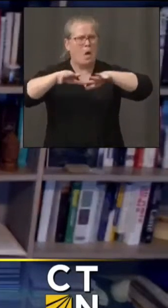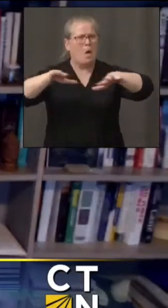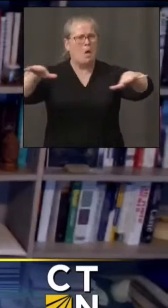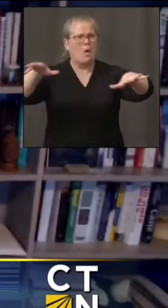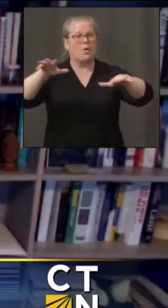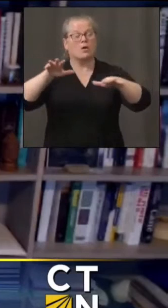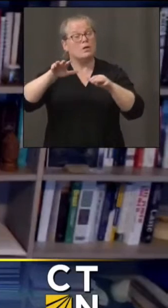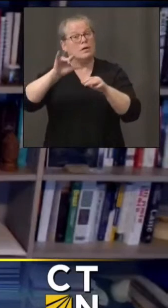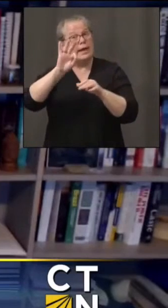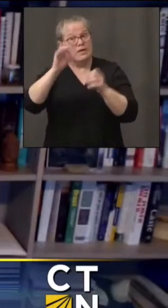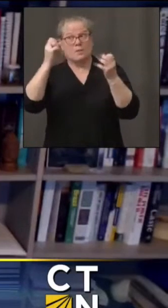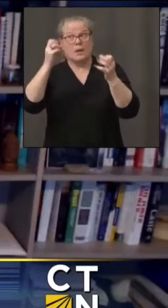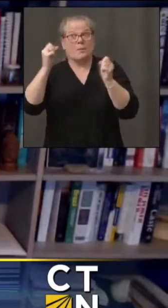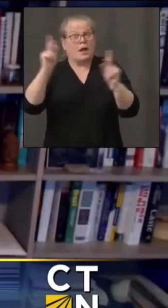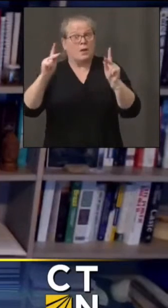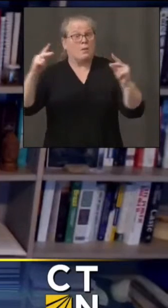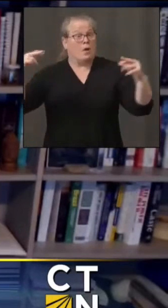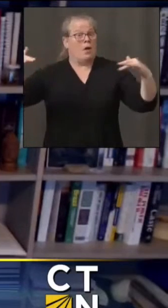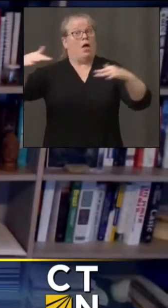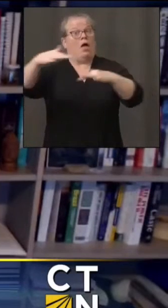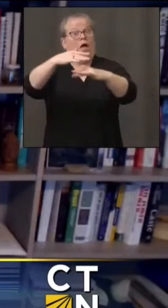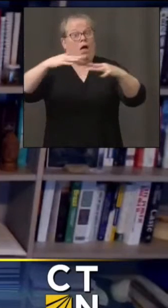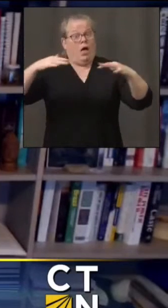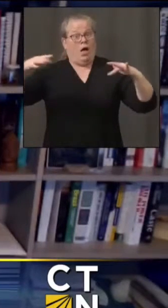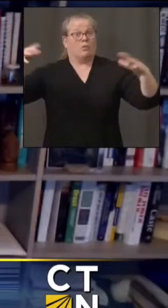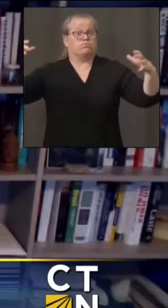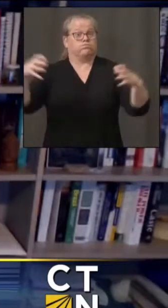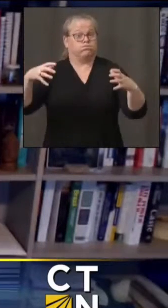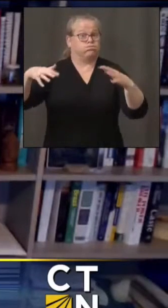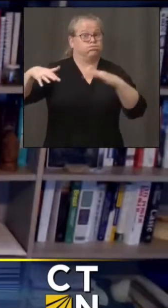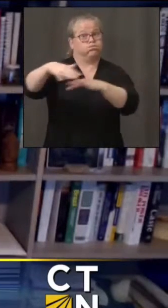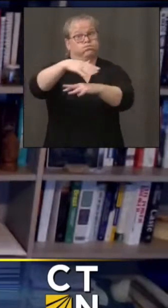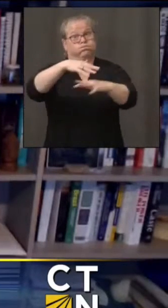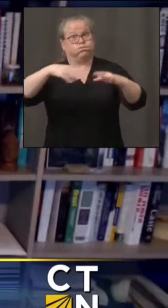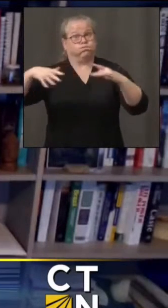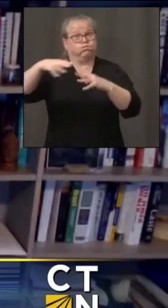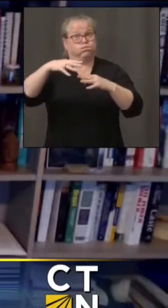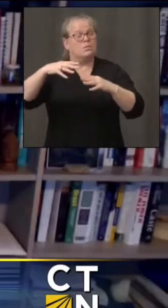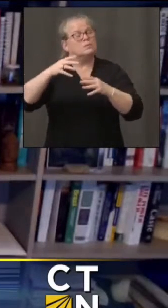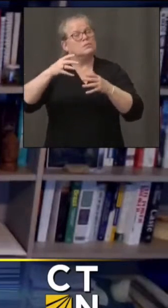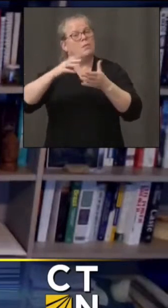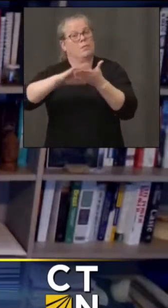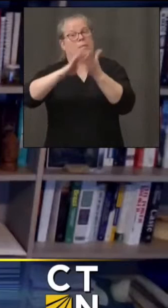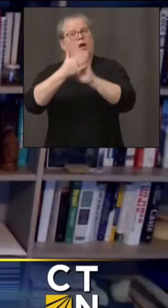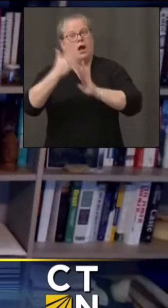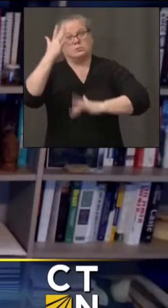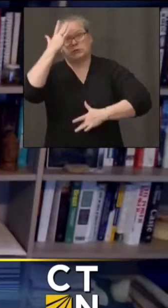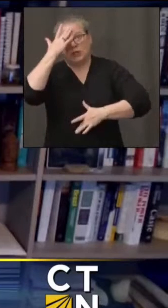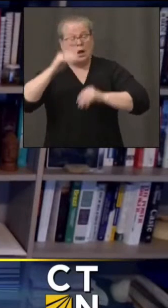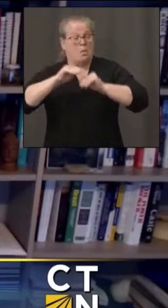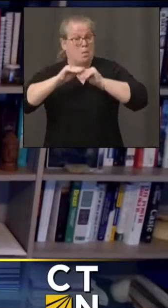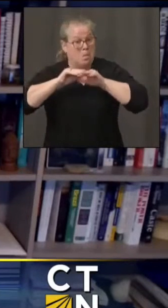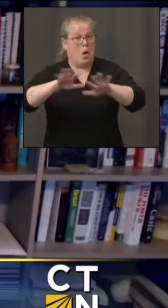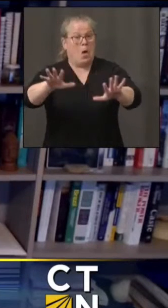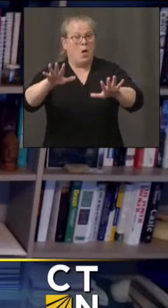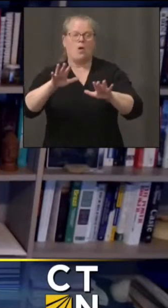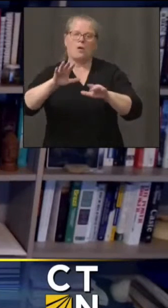have large gatherings. And so our ability to translate that or